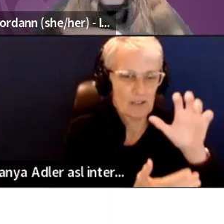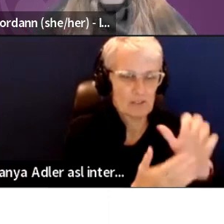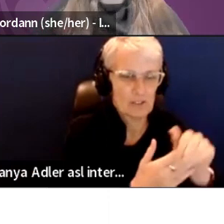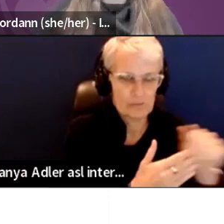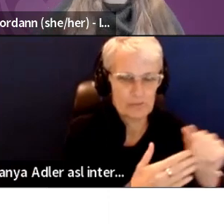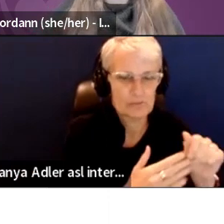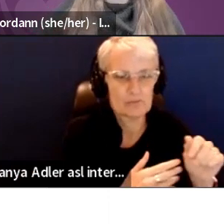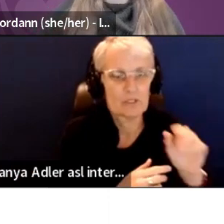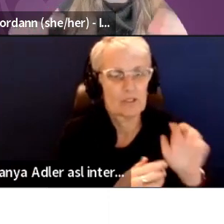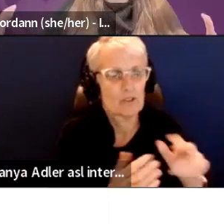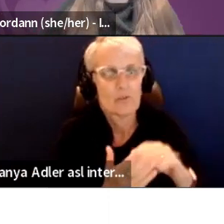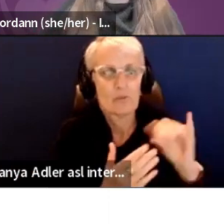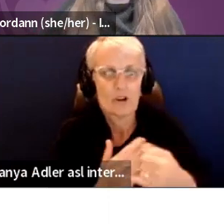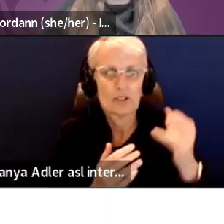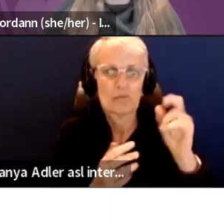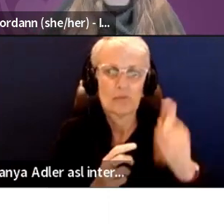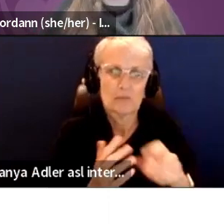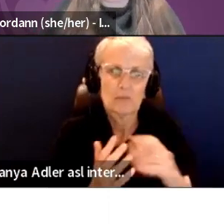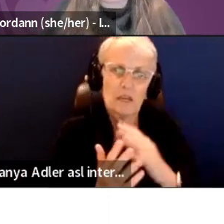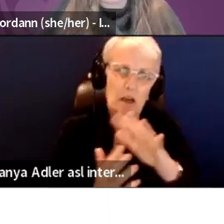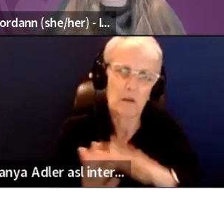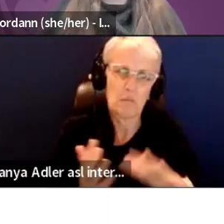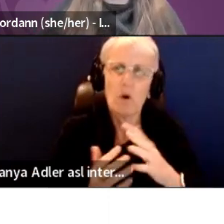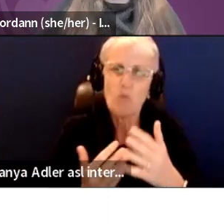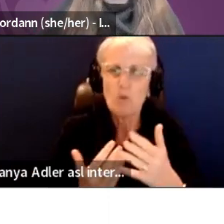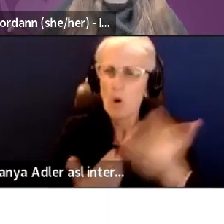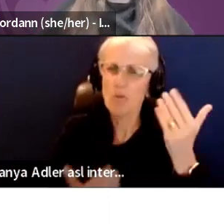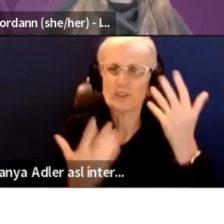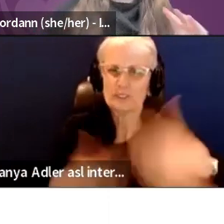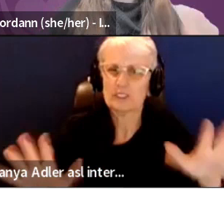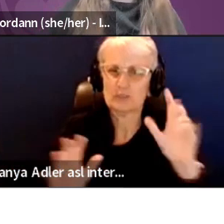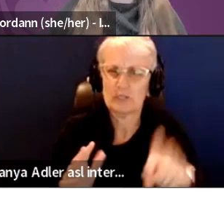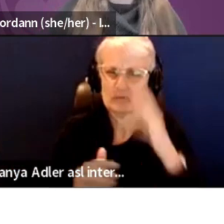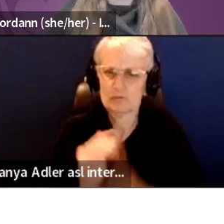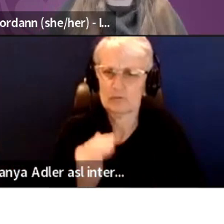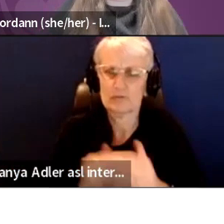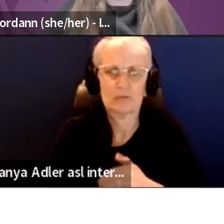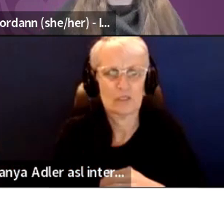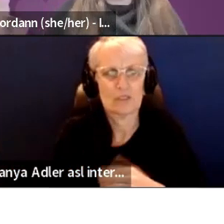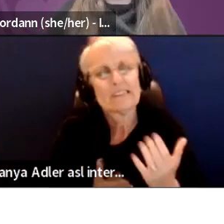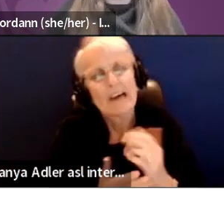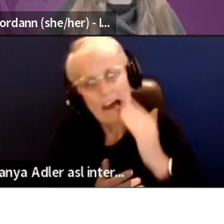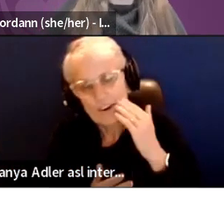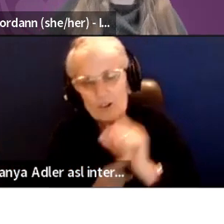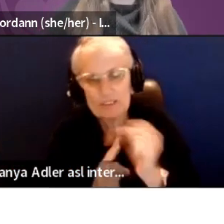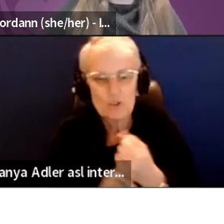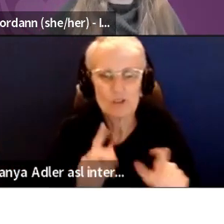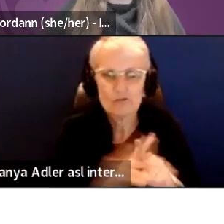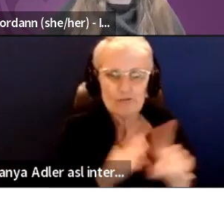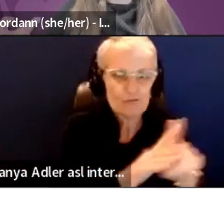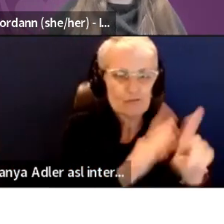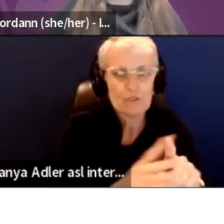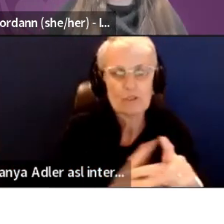$37,500, and your project has to be approximately complete. So, of course, situations arise, and that would be discussed with